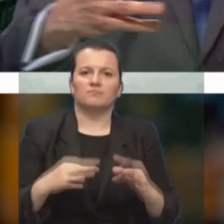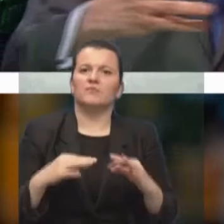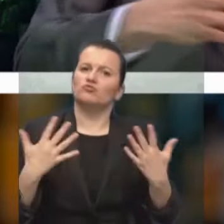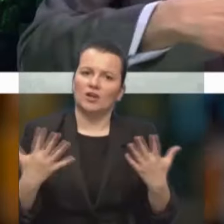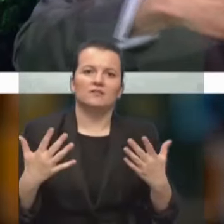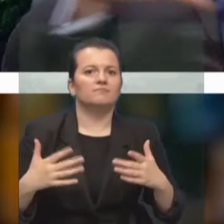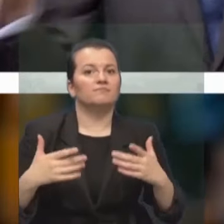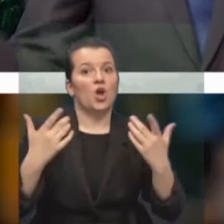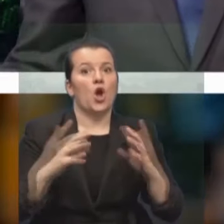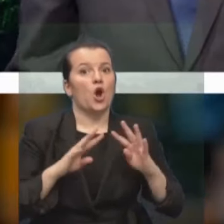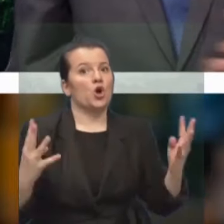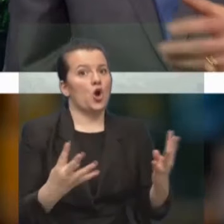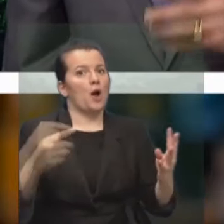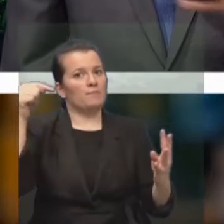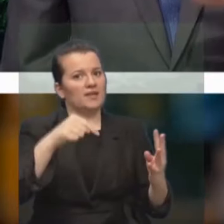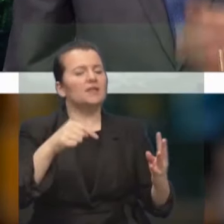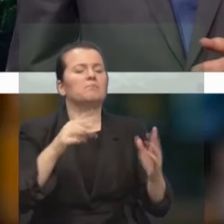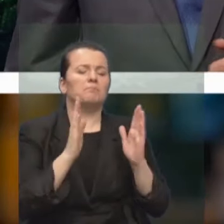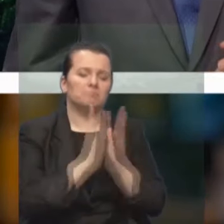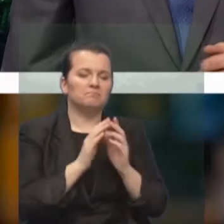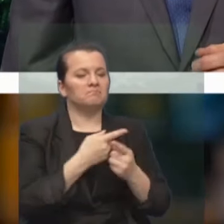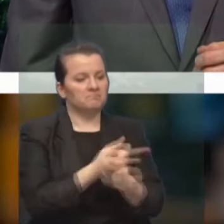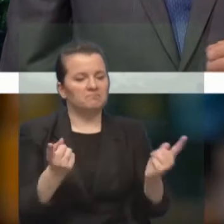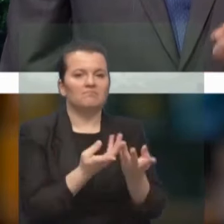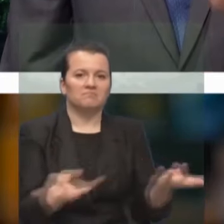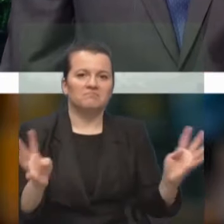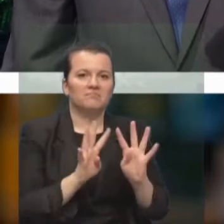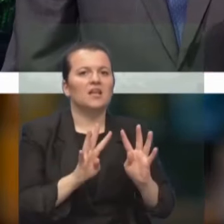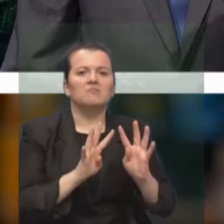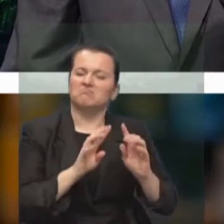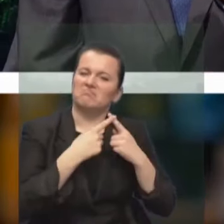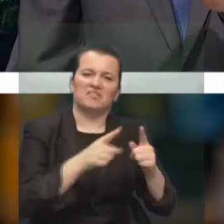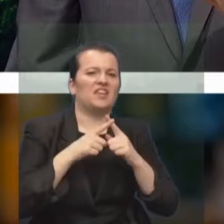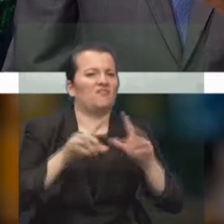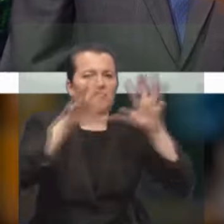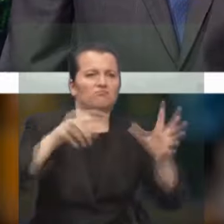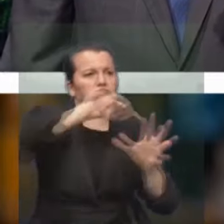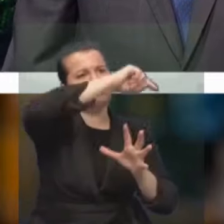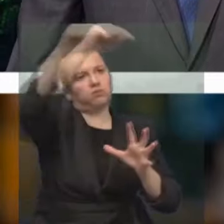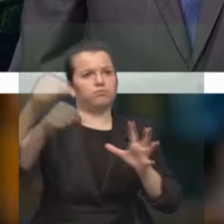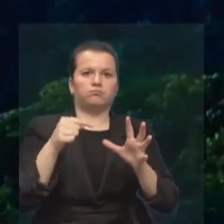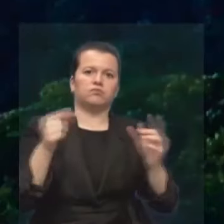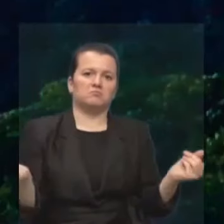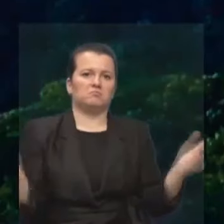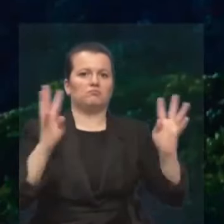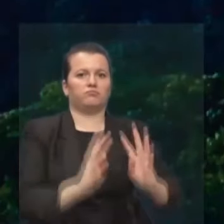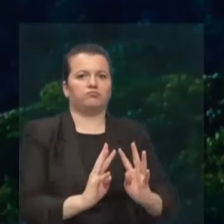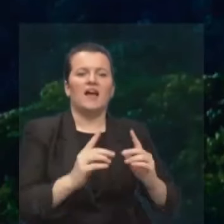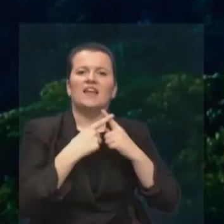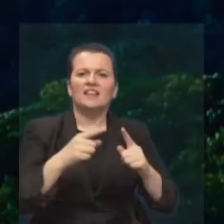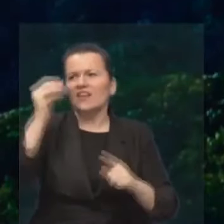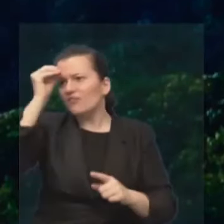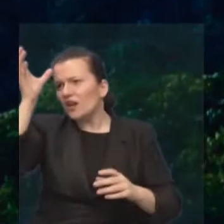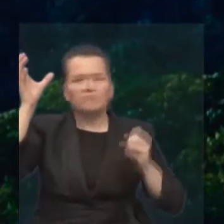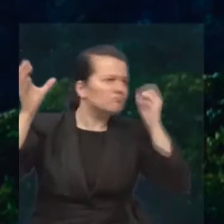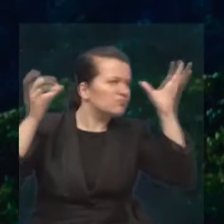made up of international personalities from a wide range of backgrounds and fields of expertise, will be the real bridgehead of the group's